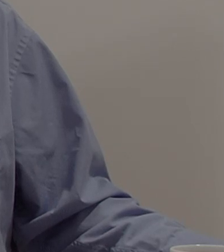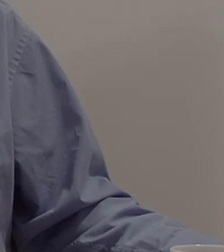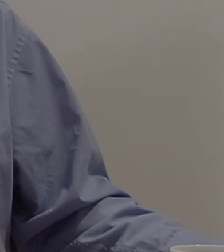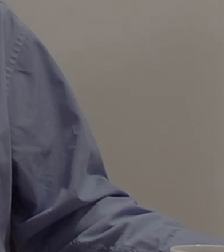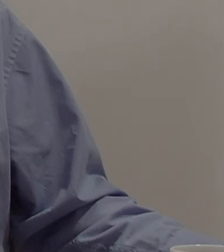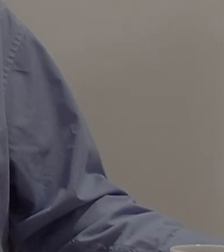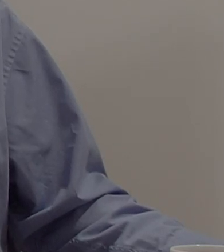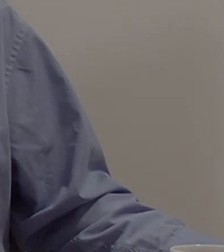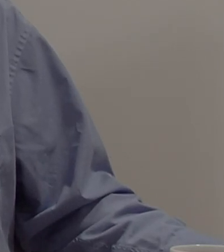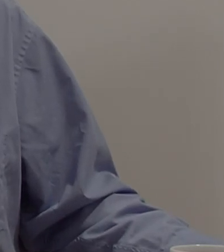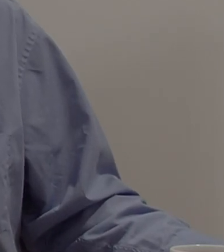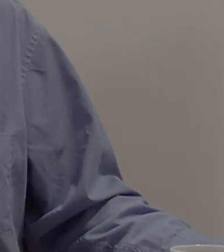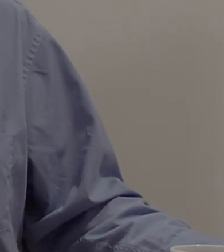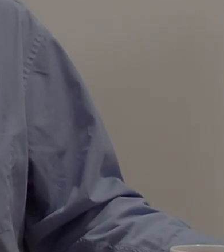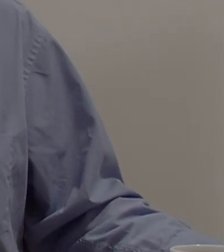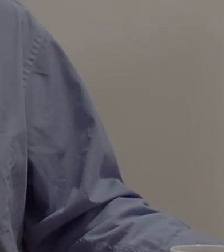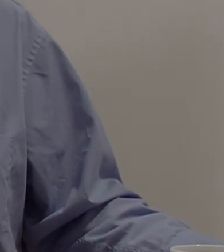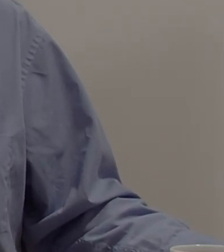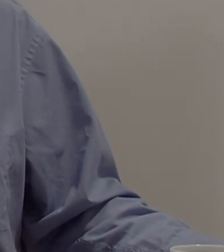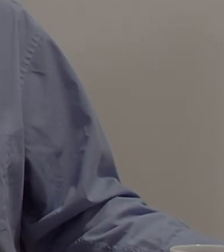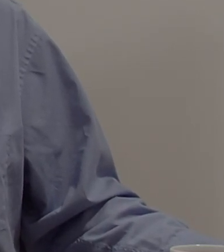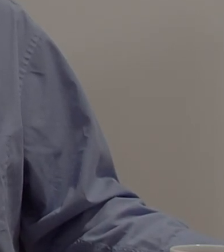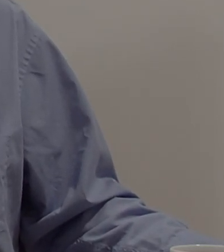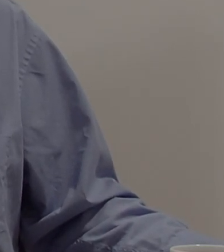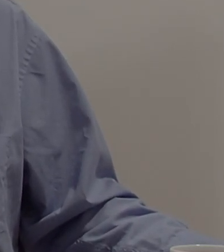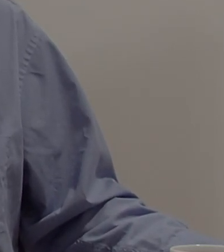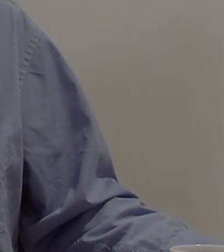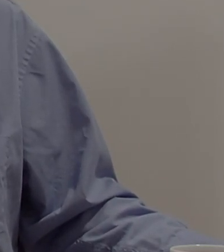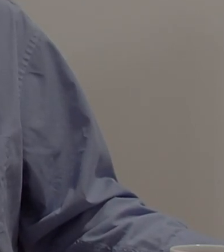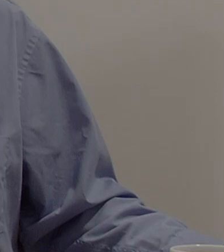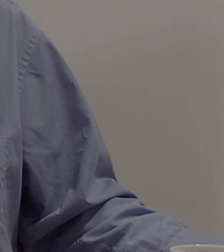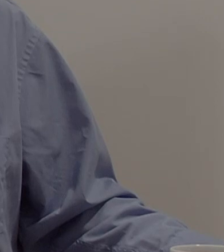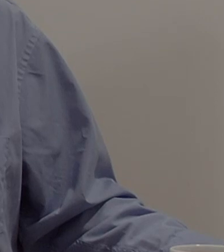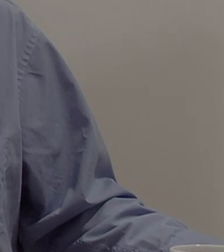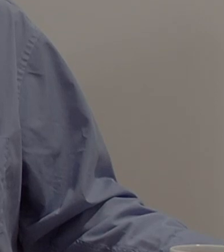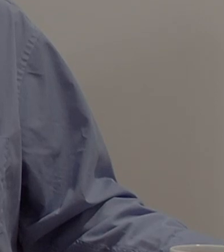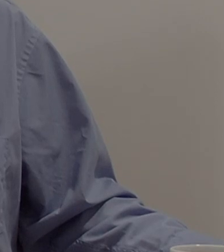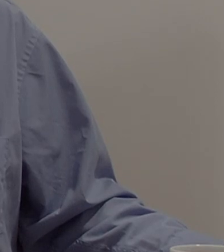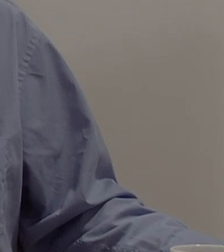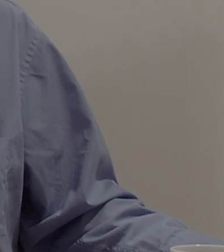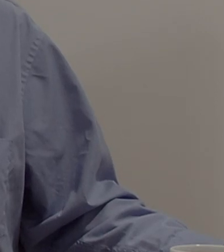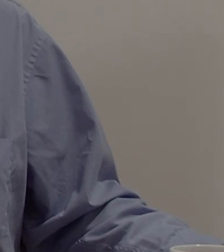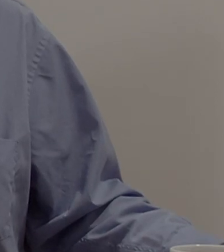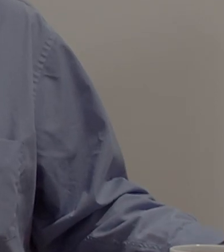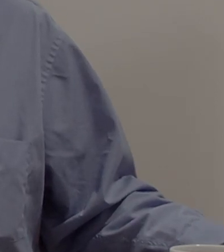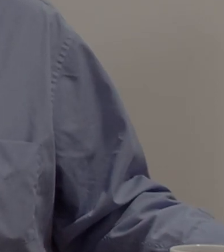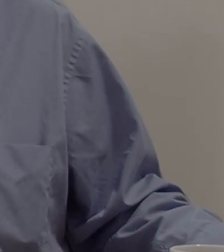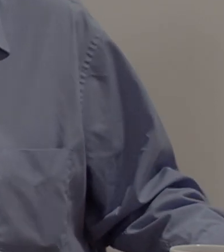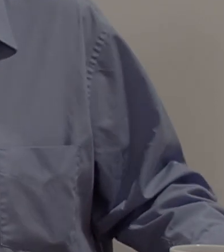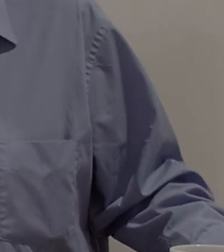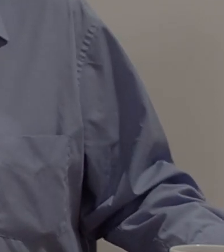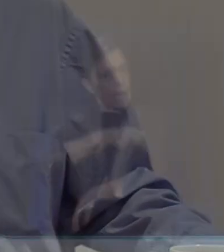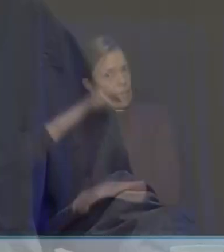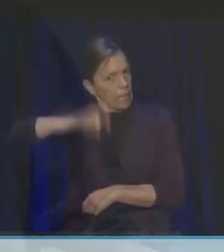Quebec will be suspended without soldes to the 15 October next. We listen to the Minister.